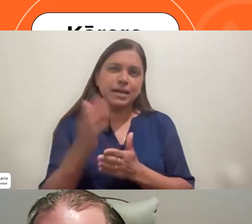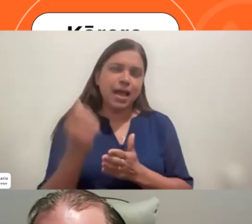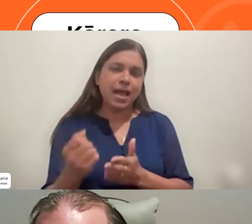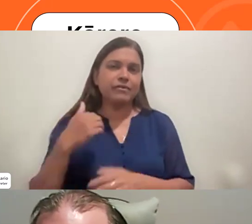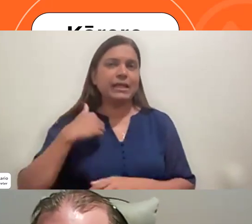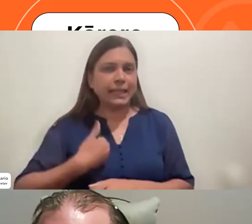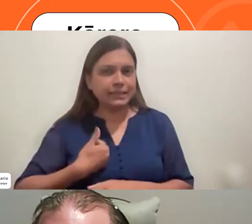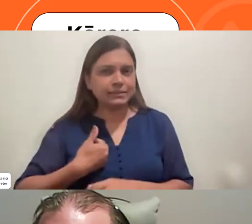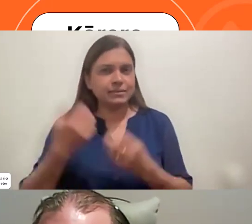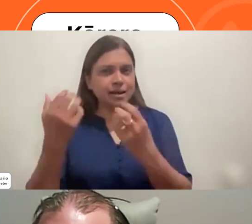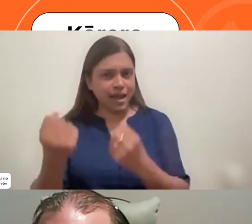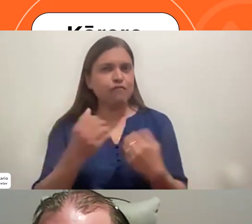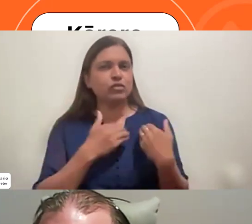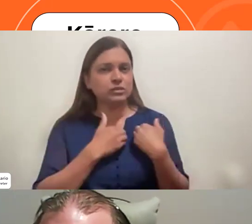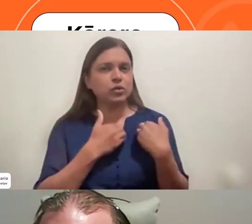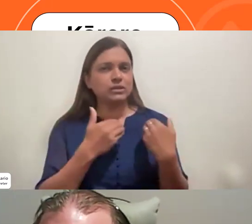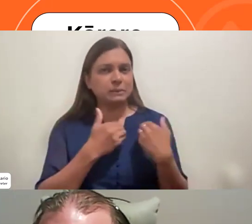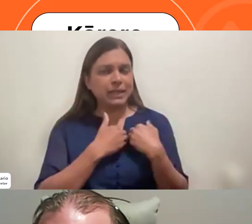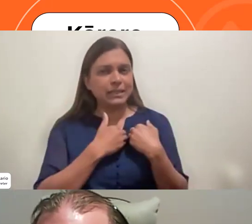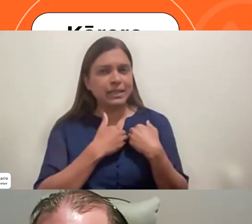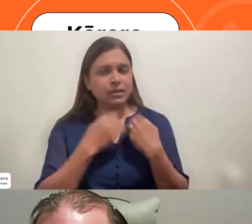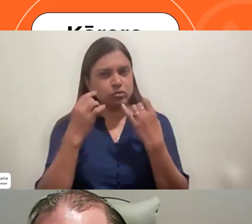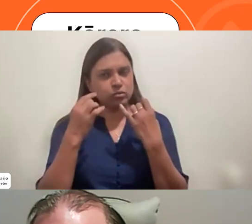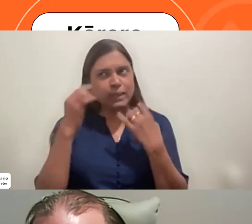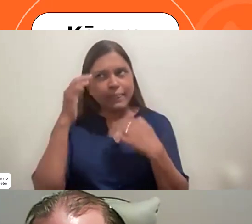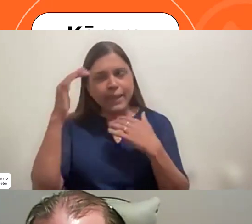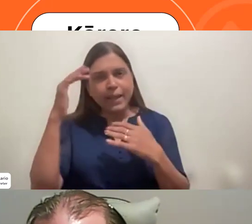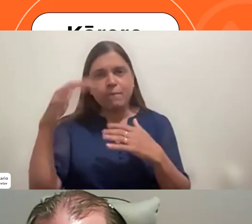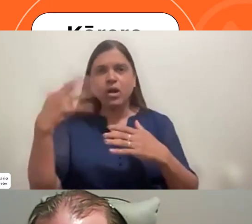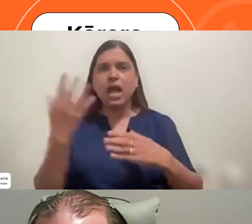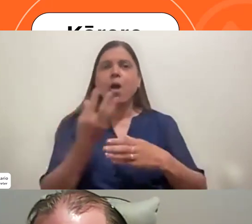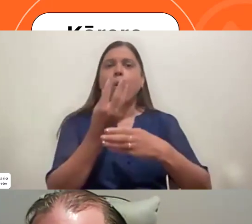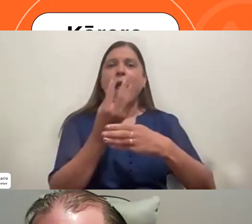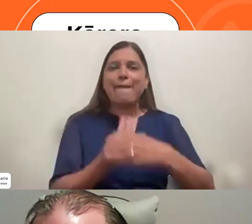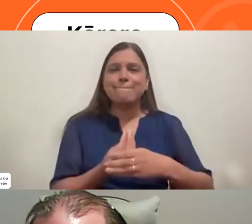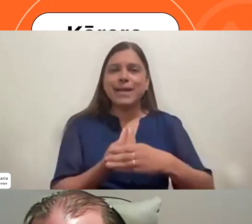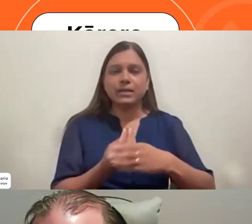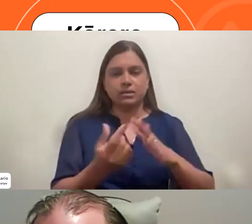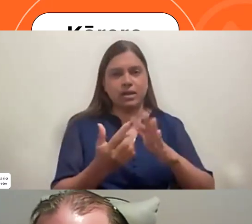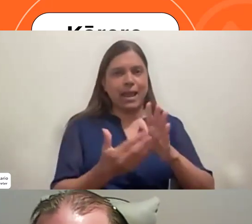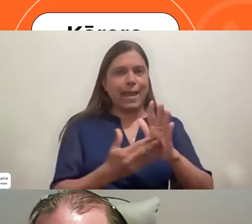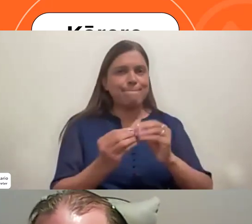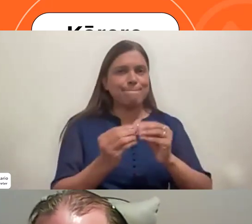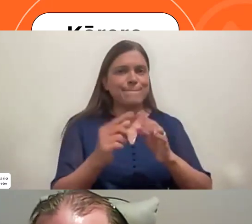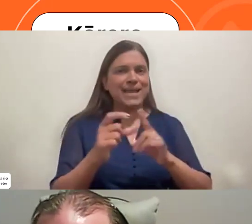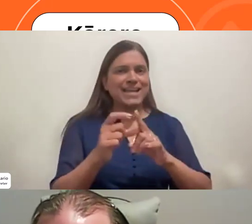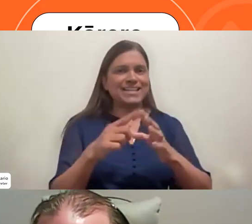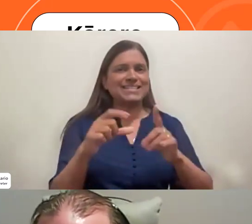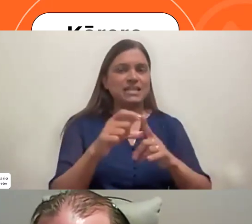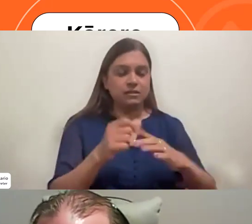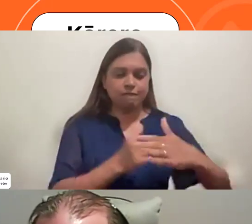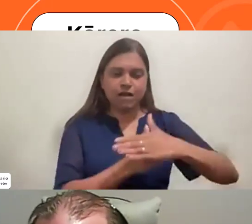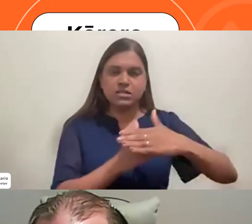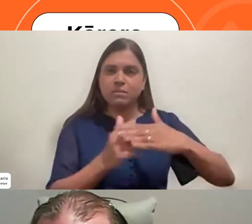how we support both the embedded fundamental systems to be more accessible,